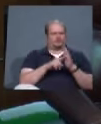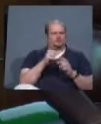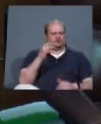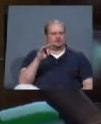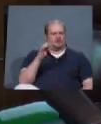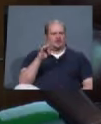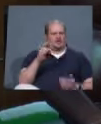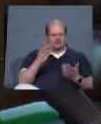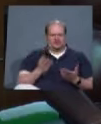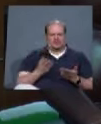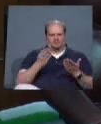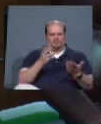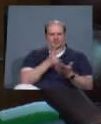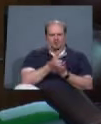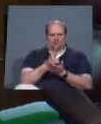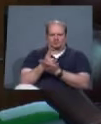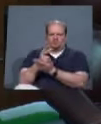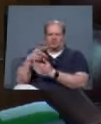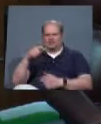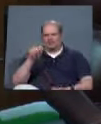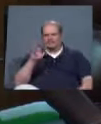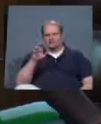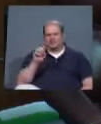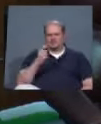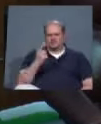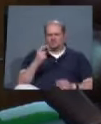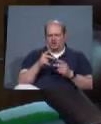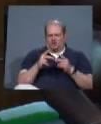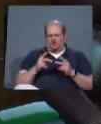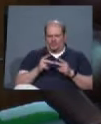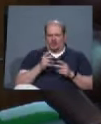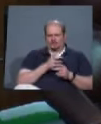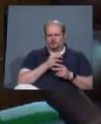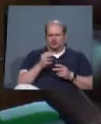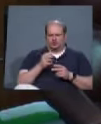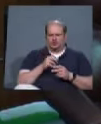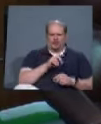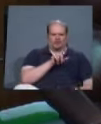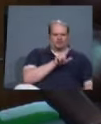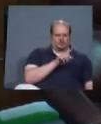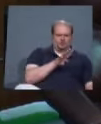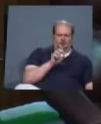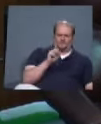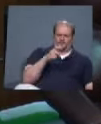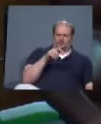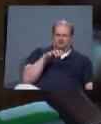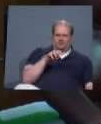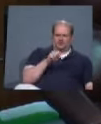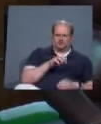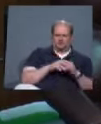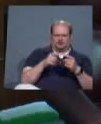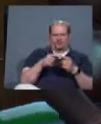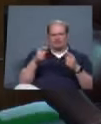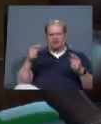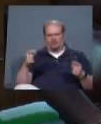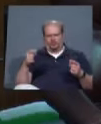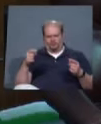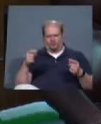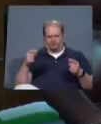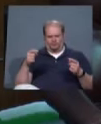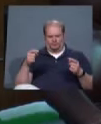18 proposed parking spaces in one location and 24 spaces on the other side.